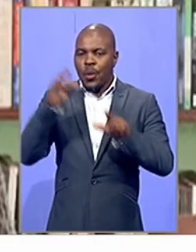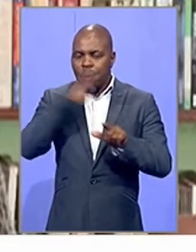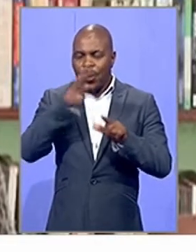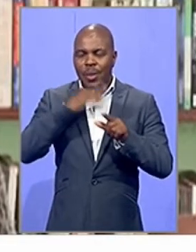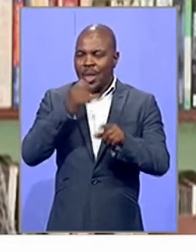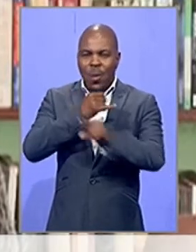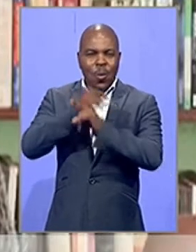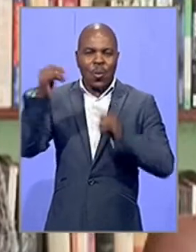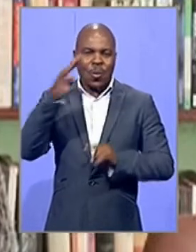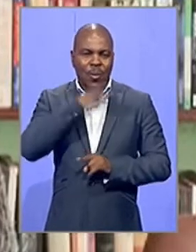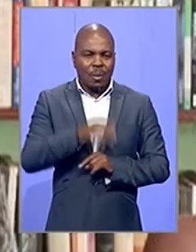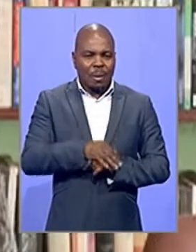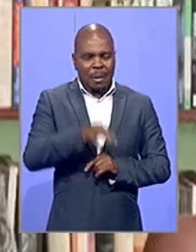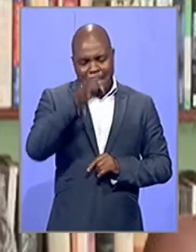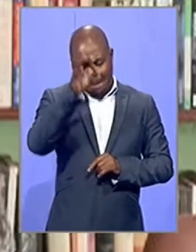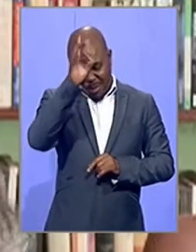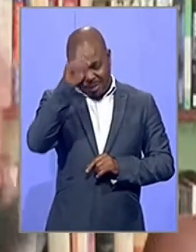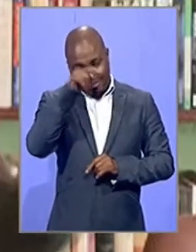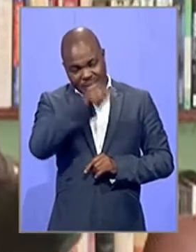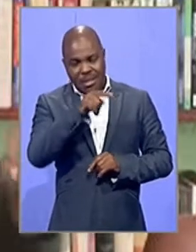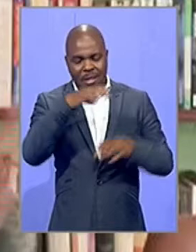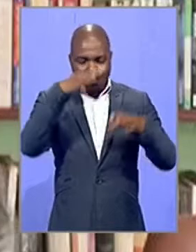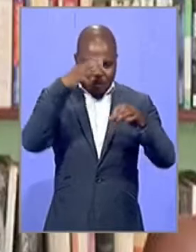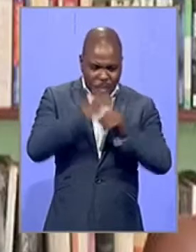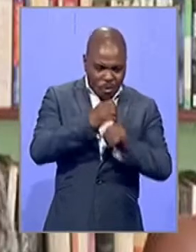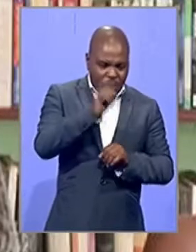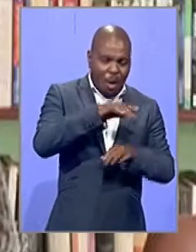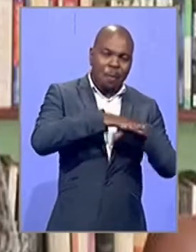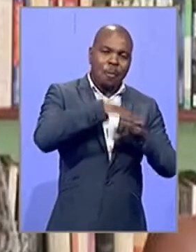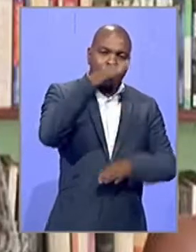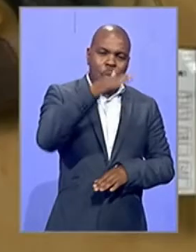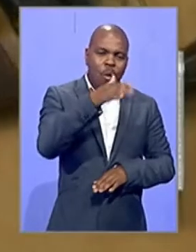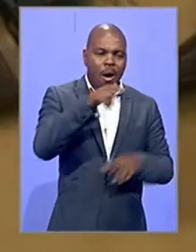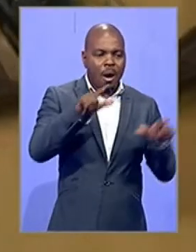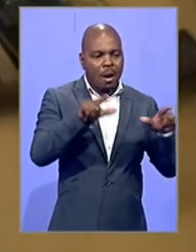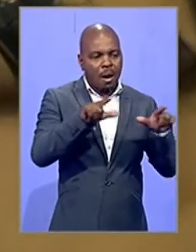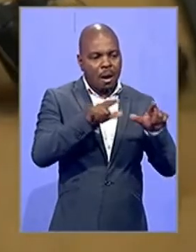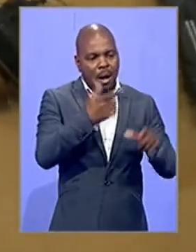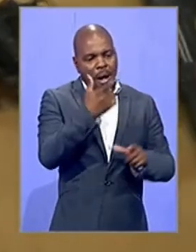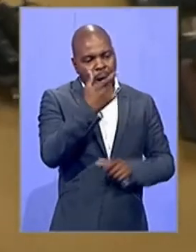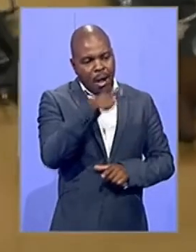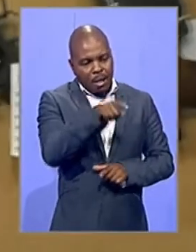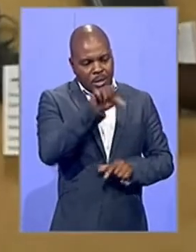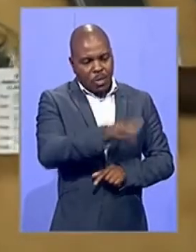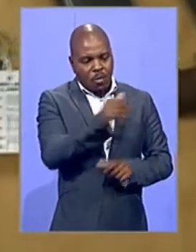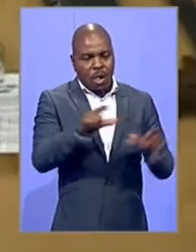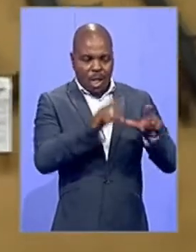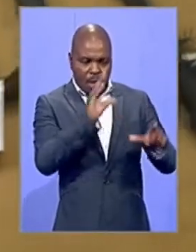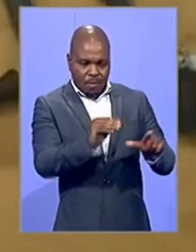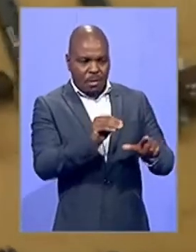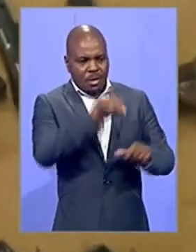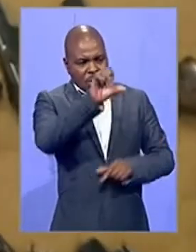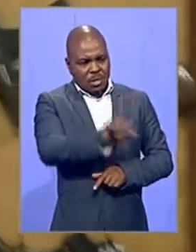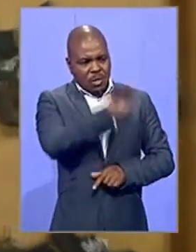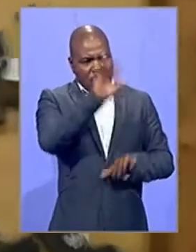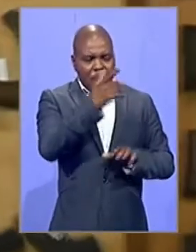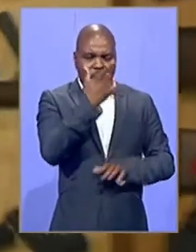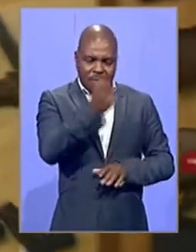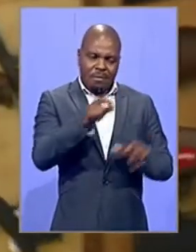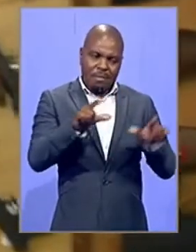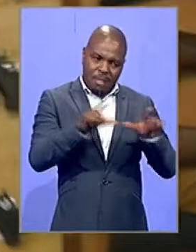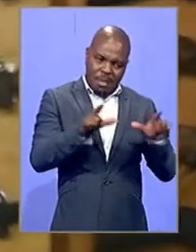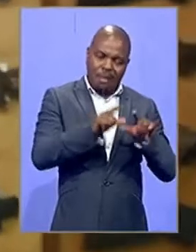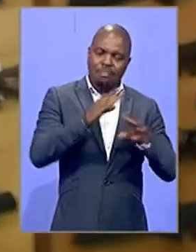Too much of the police commentariat is focused on the legal guns that South Africans have to protect themselves in this unfortunately